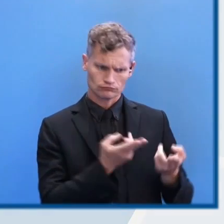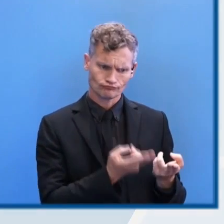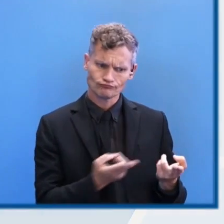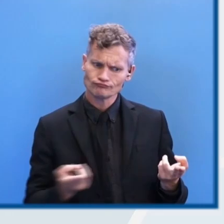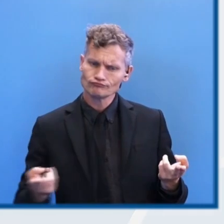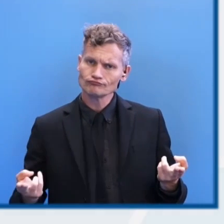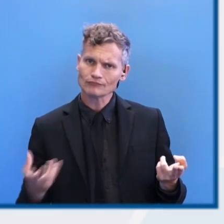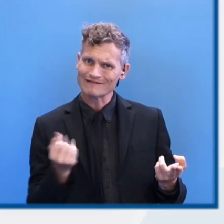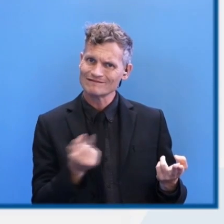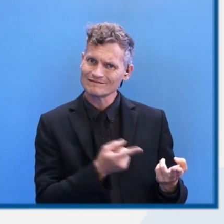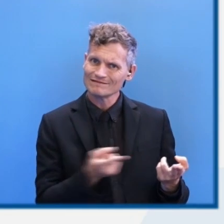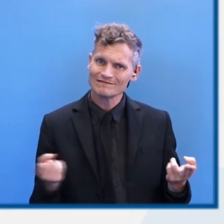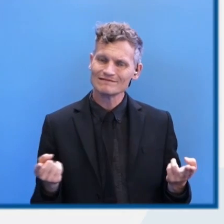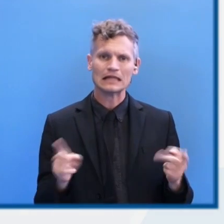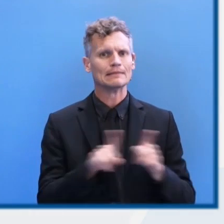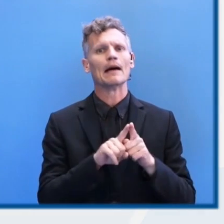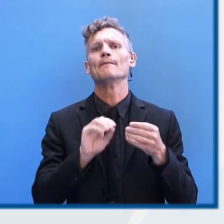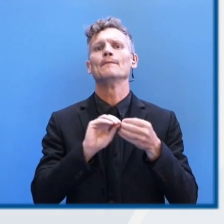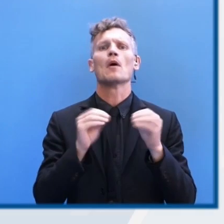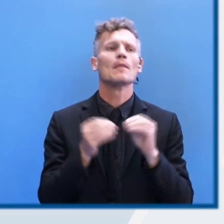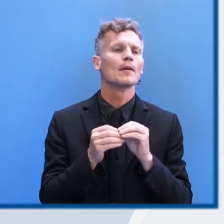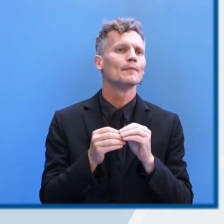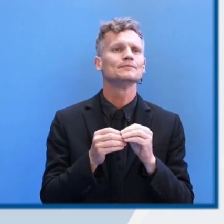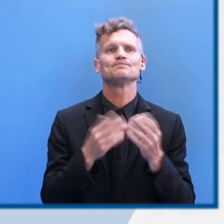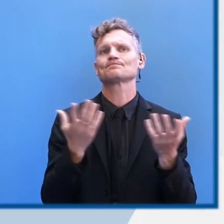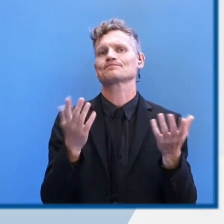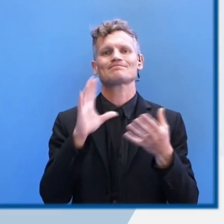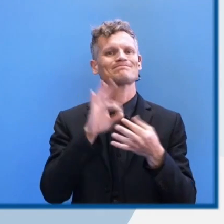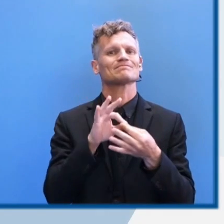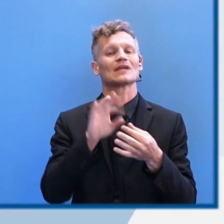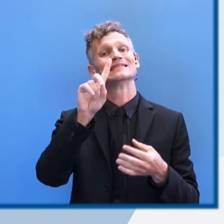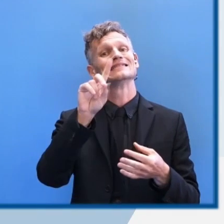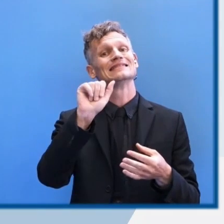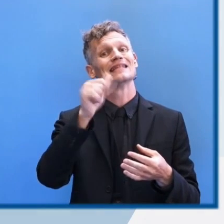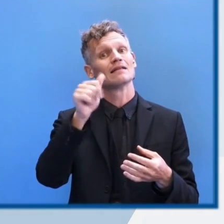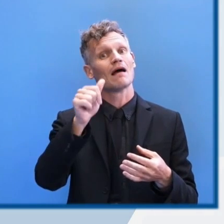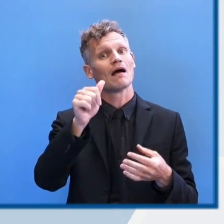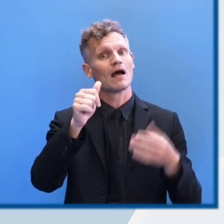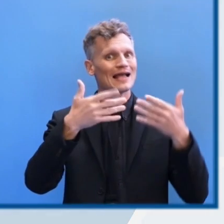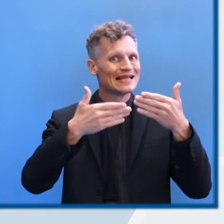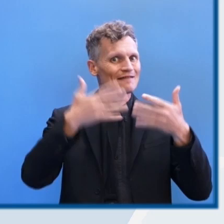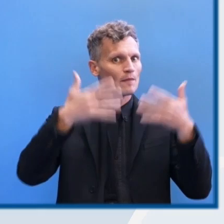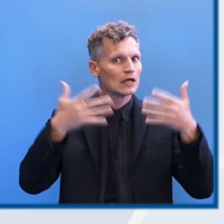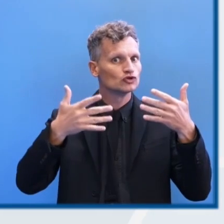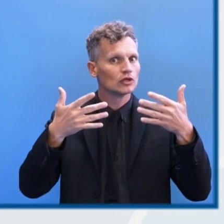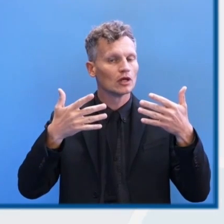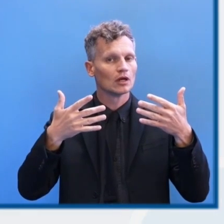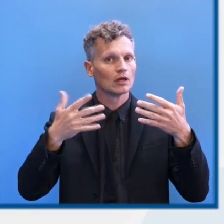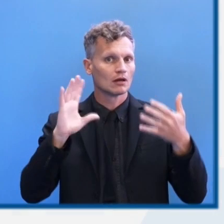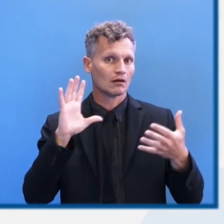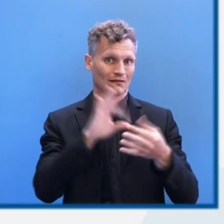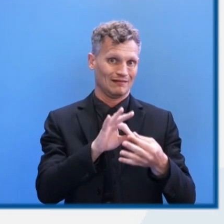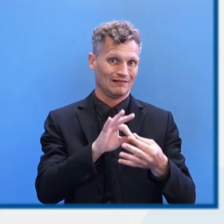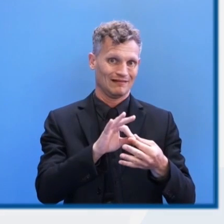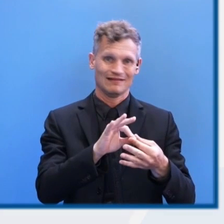problems that are arising are very often more that the data that are needed to use the tools are short